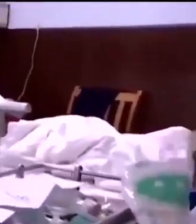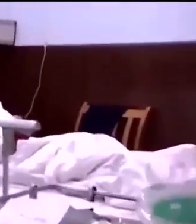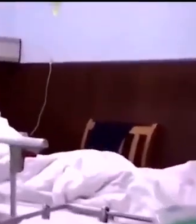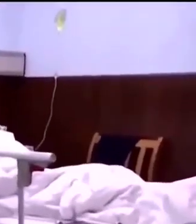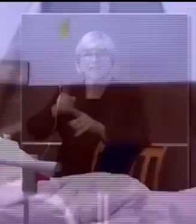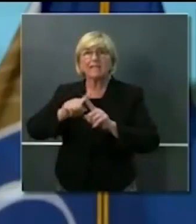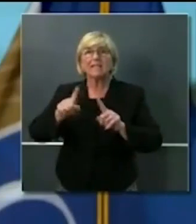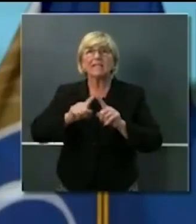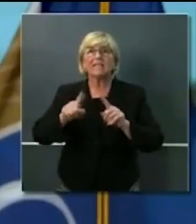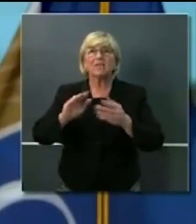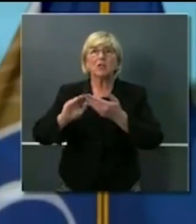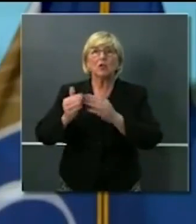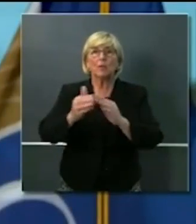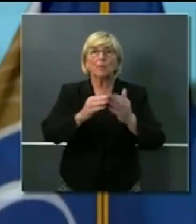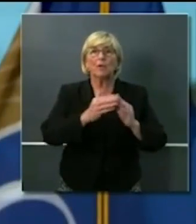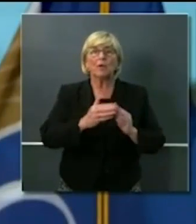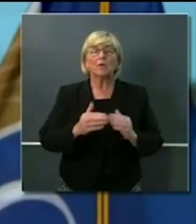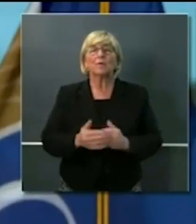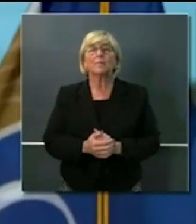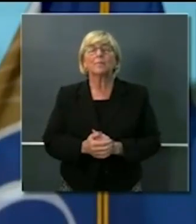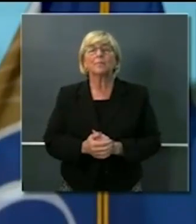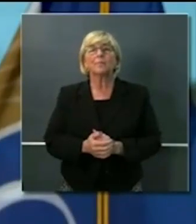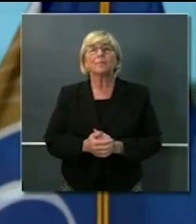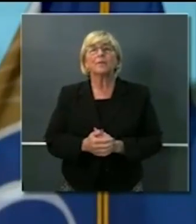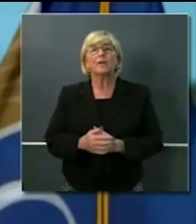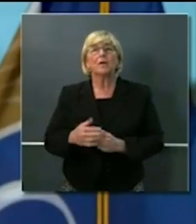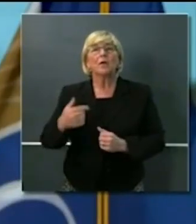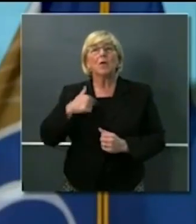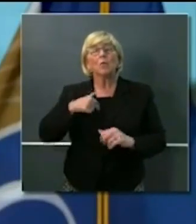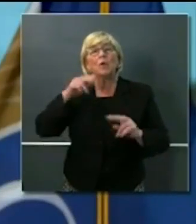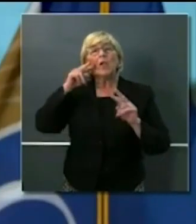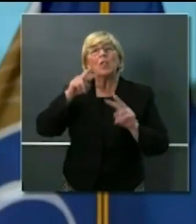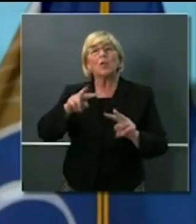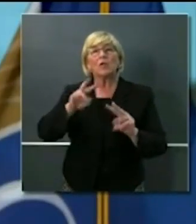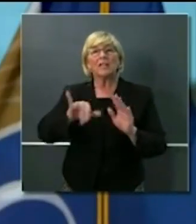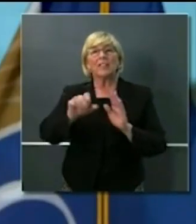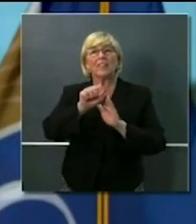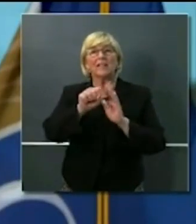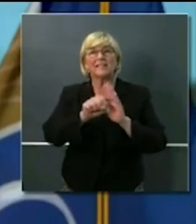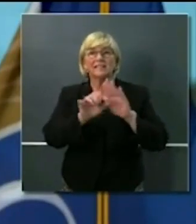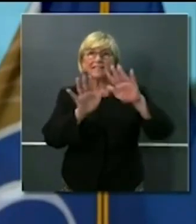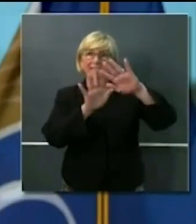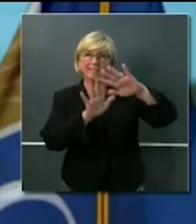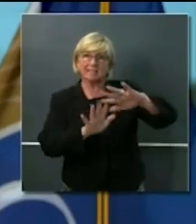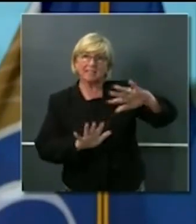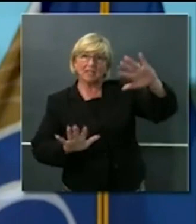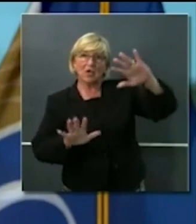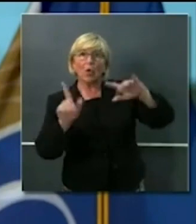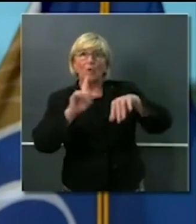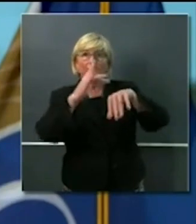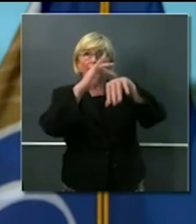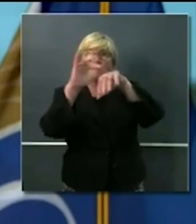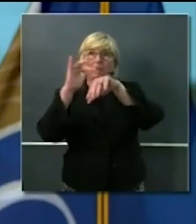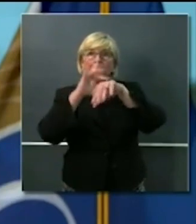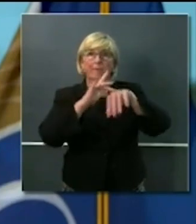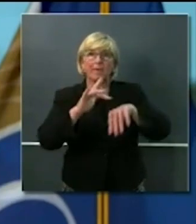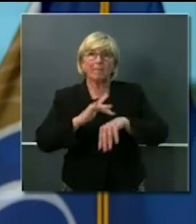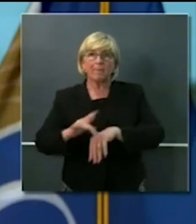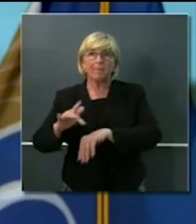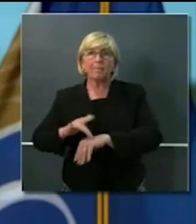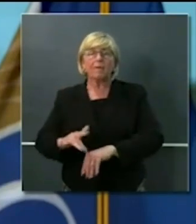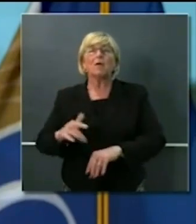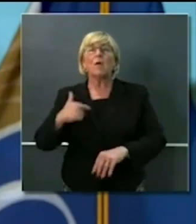Brown, and rural. We put together a heat map of the state where we define testing deserts, and we're going to begin to